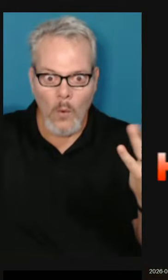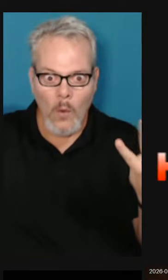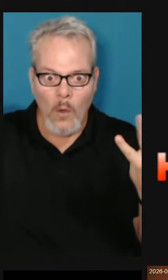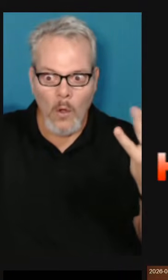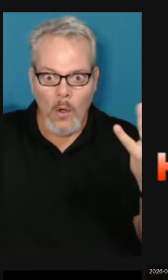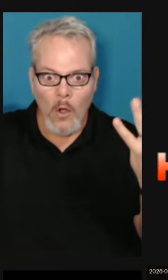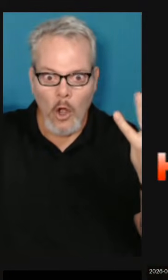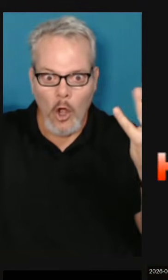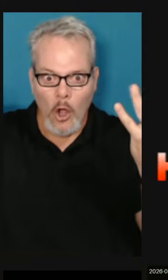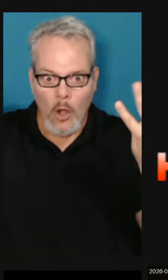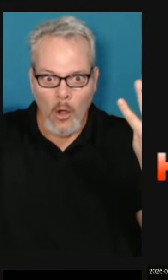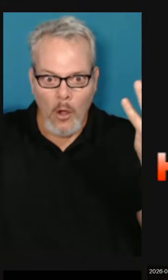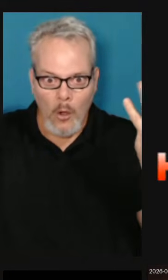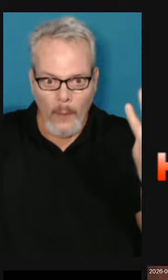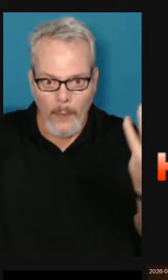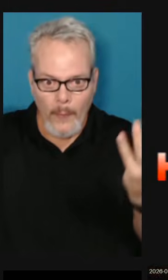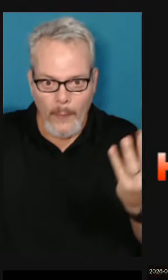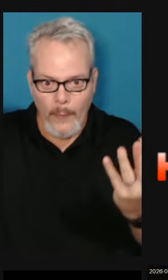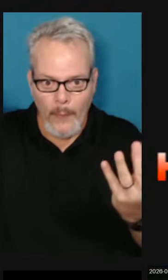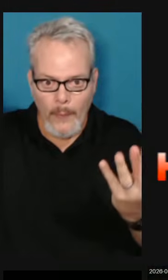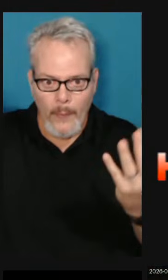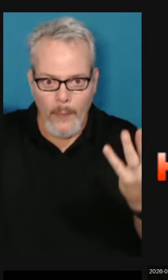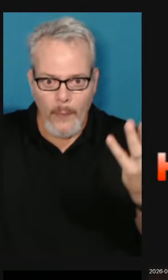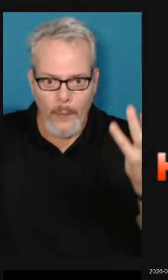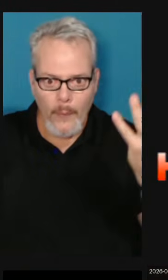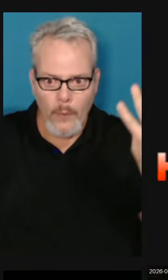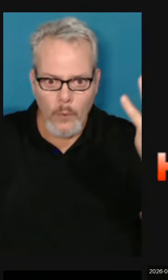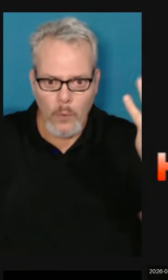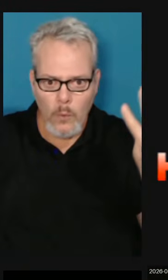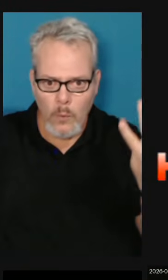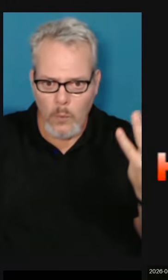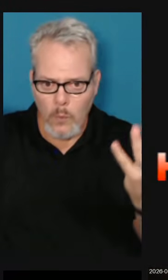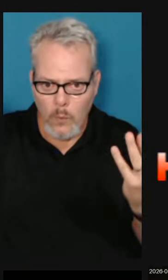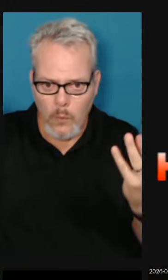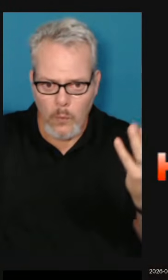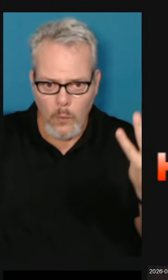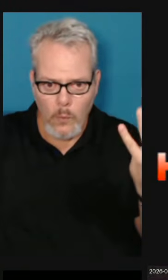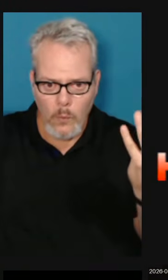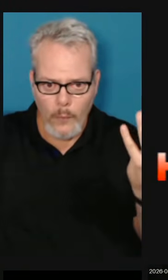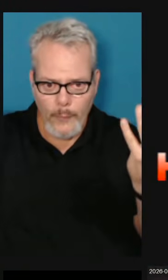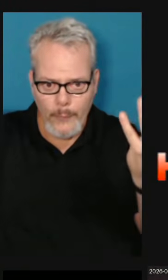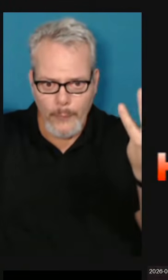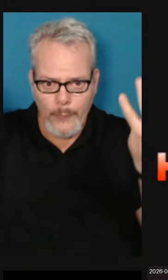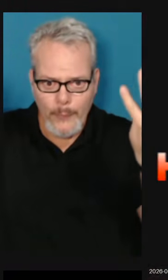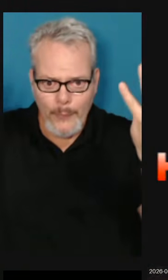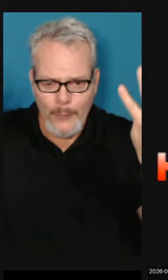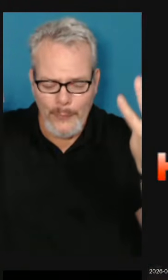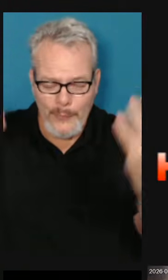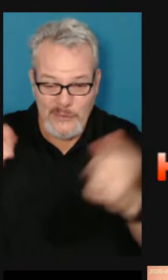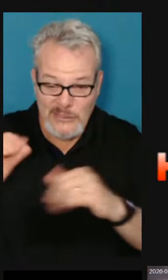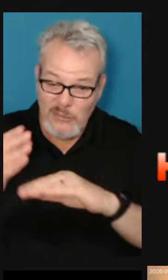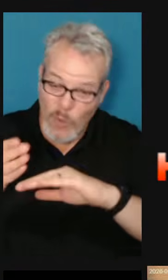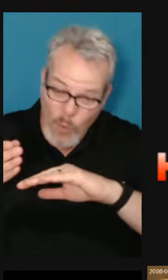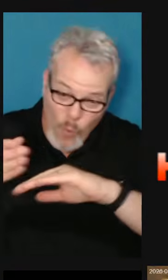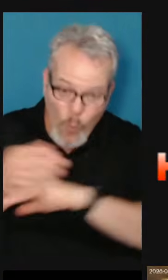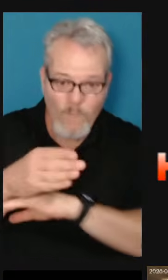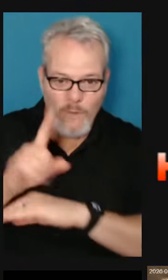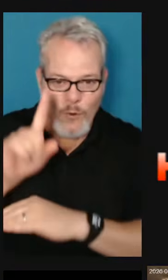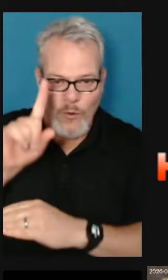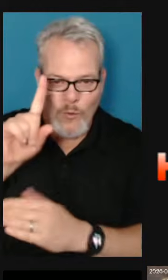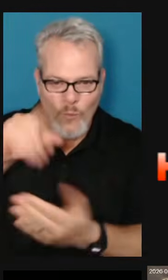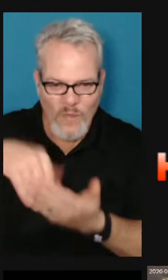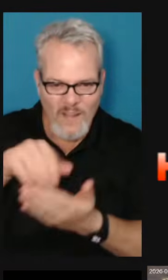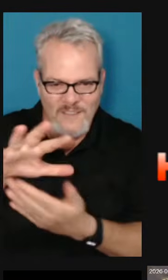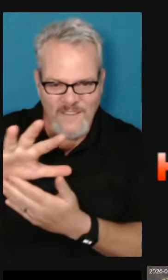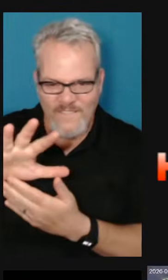height most of the time at that high, over 1,500 feet high. And here you can see continuing